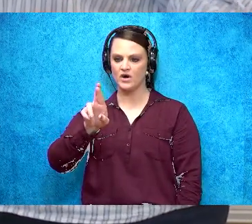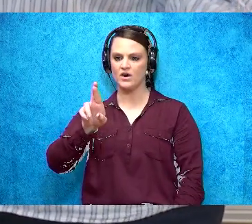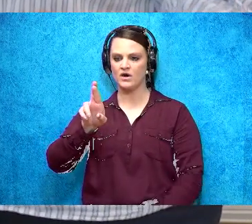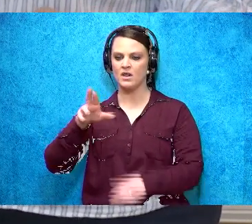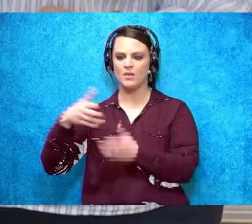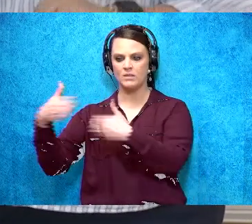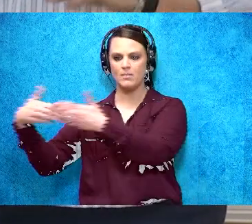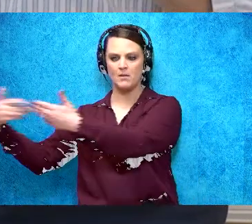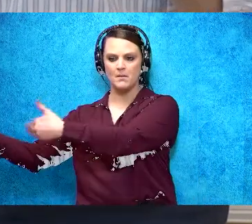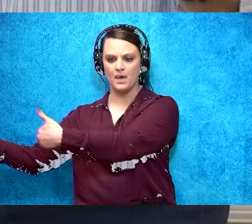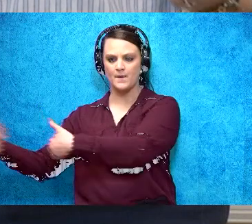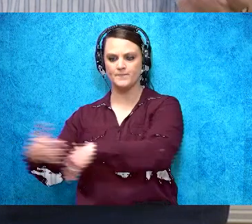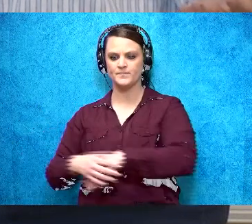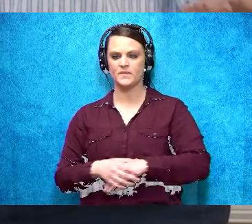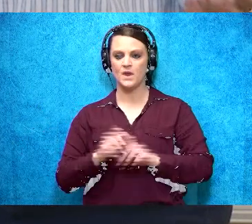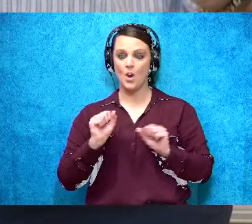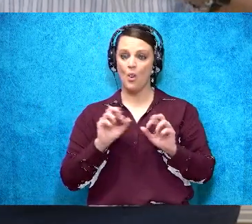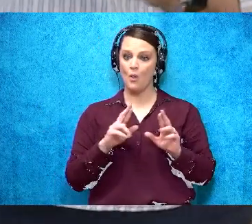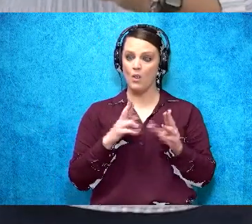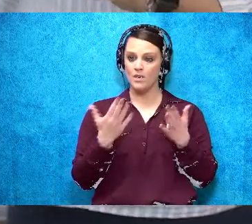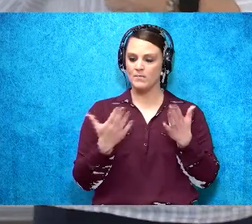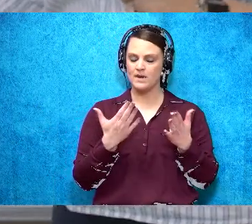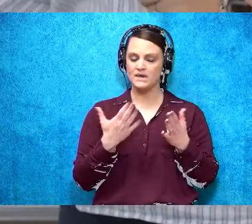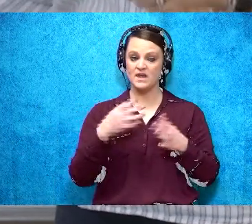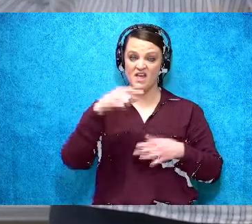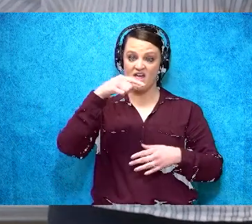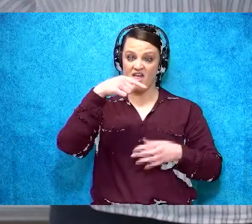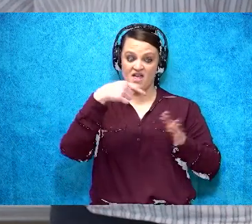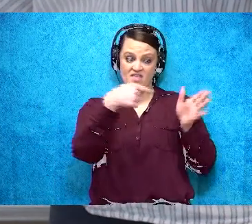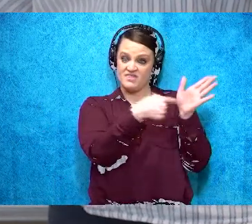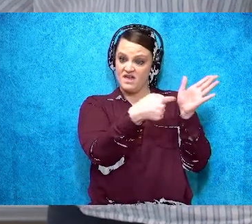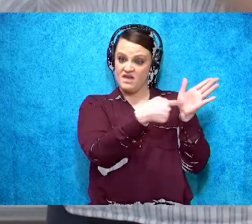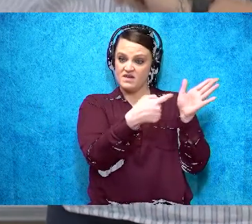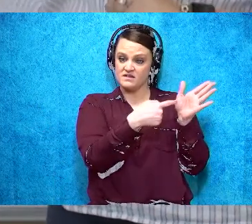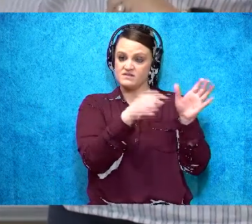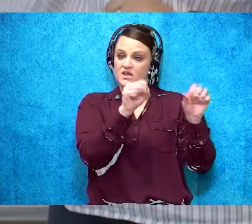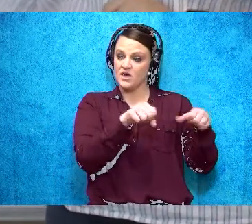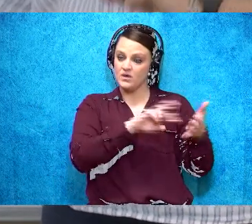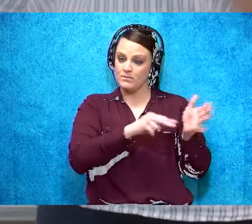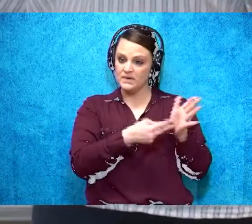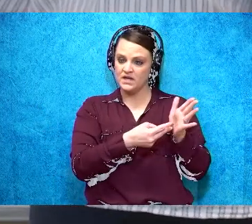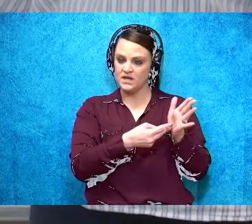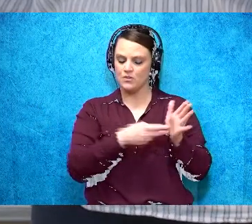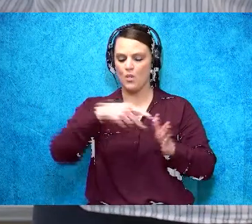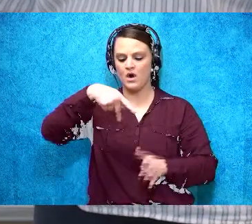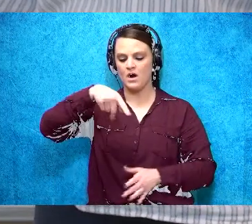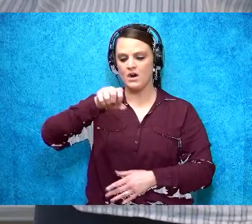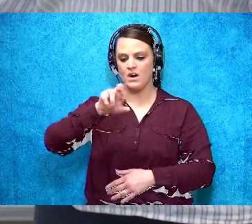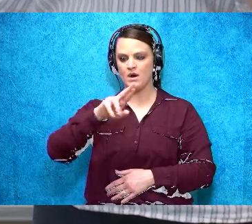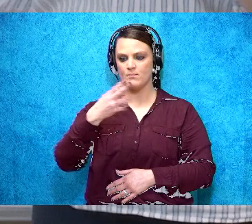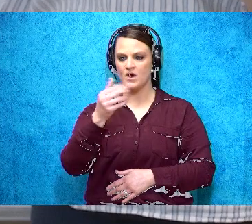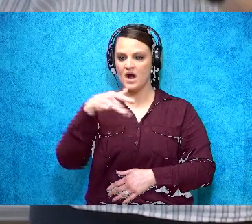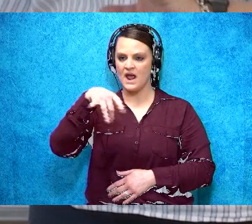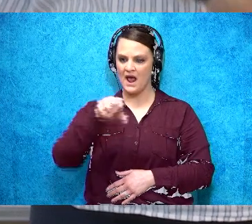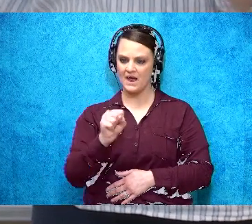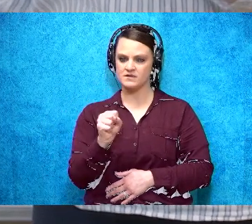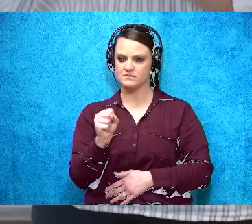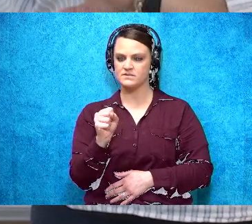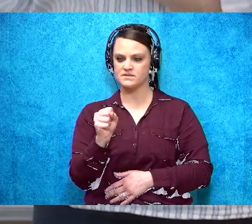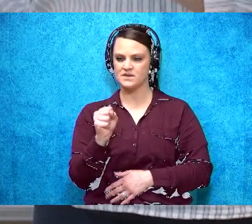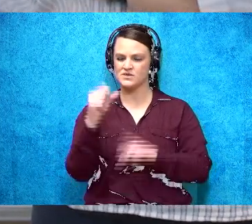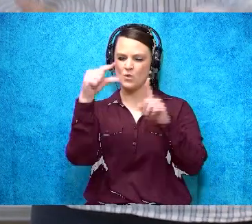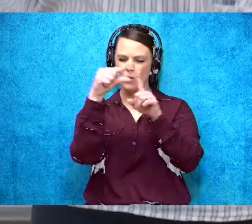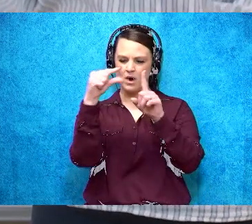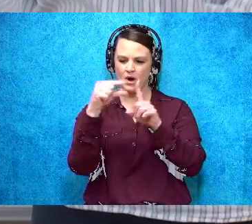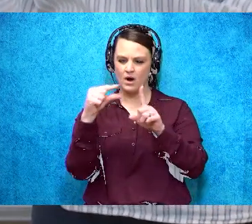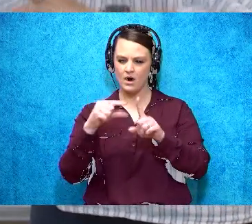you might could say, this could mean. Or perhaps, or maybe. Okay? Those are some words that